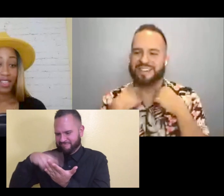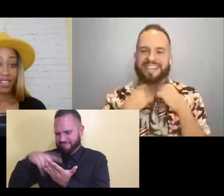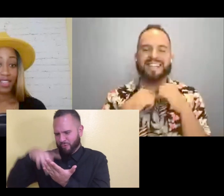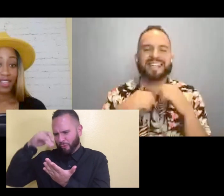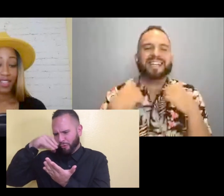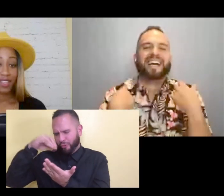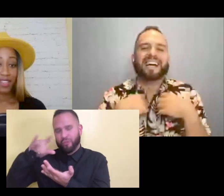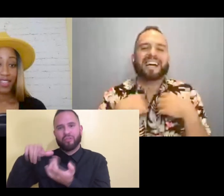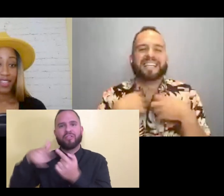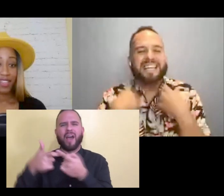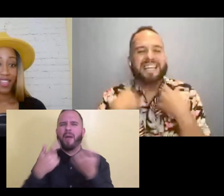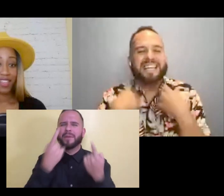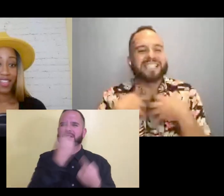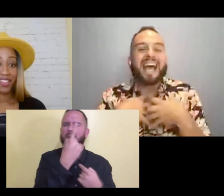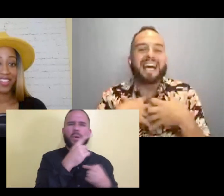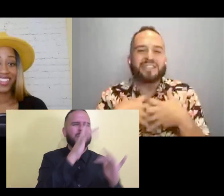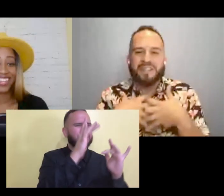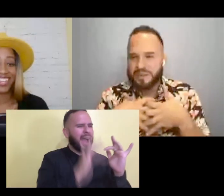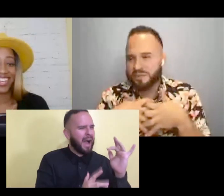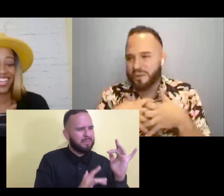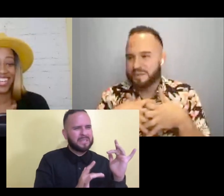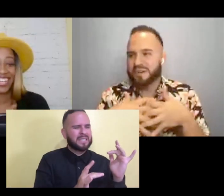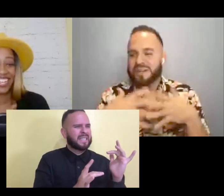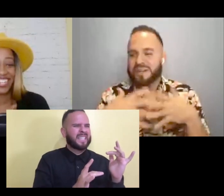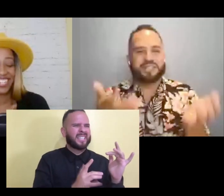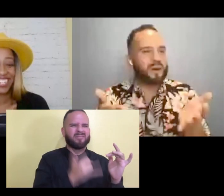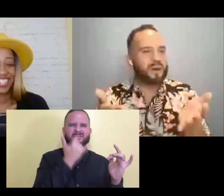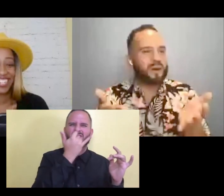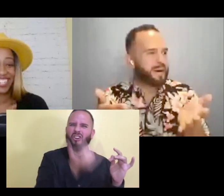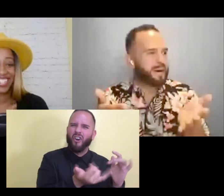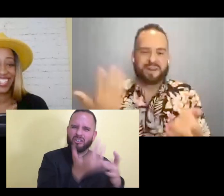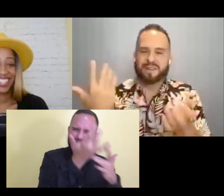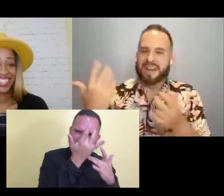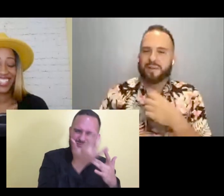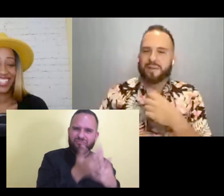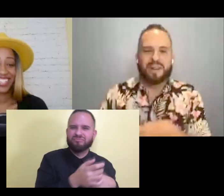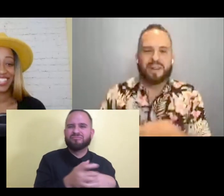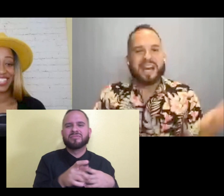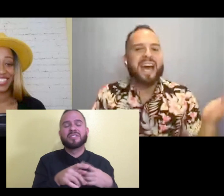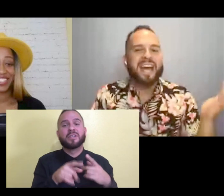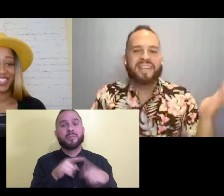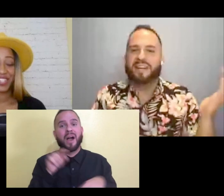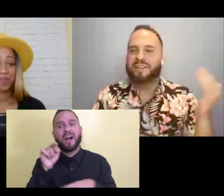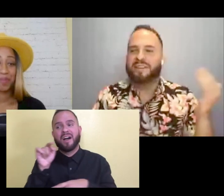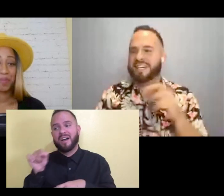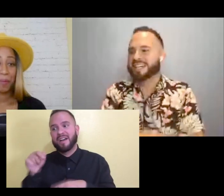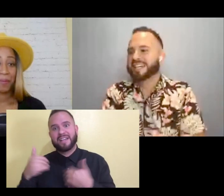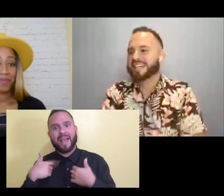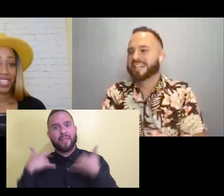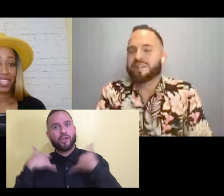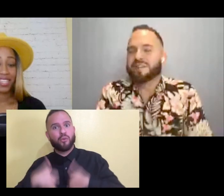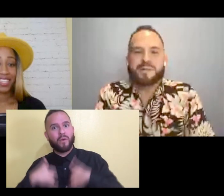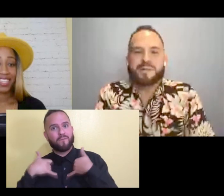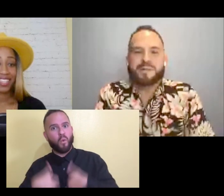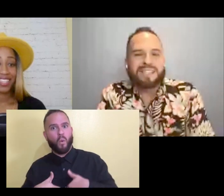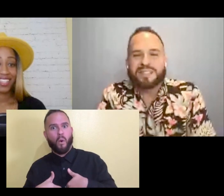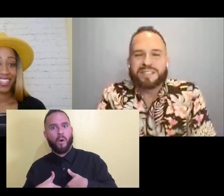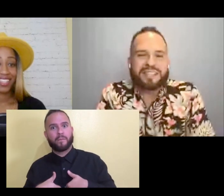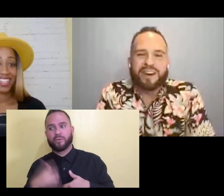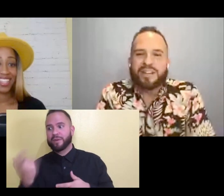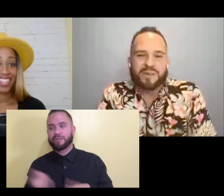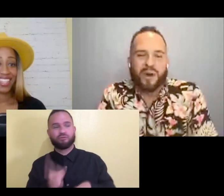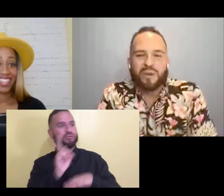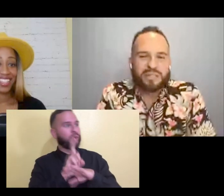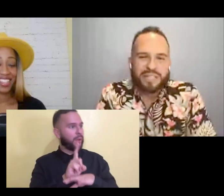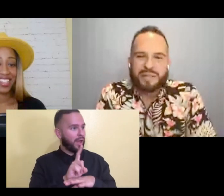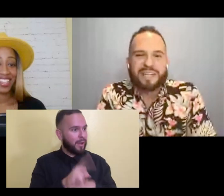New Yorker. So he actually had the uniform, so he shows up, and they were like, "Well, okay, it was this black dude.